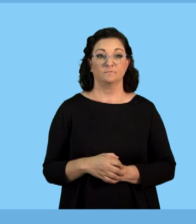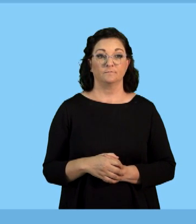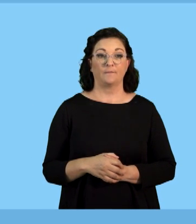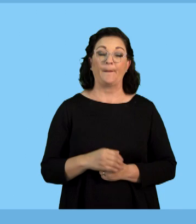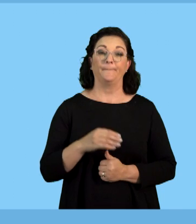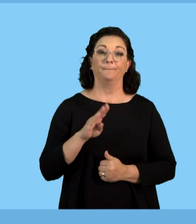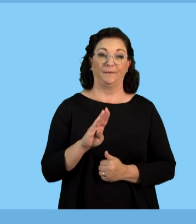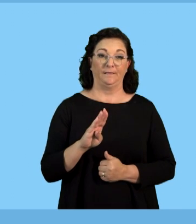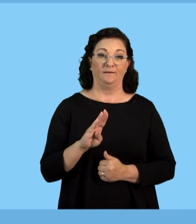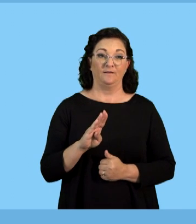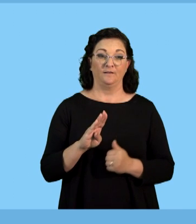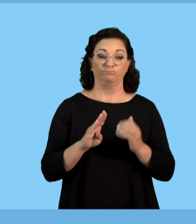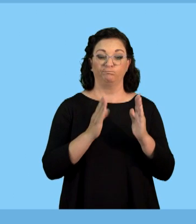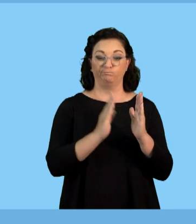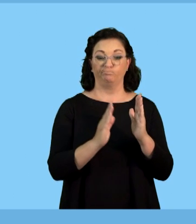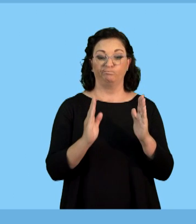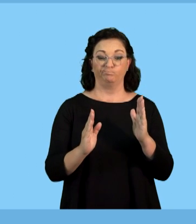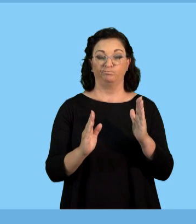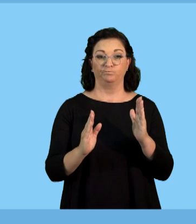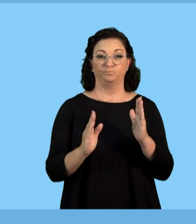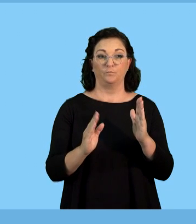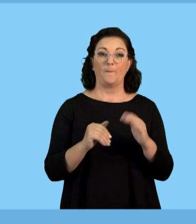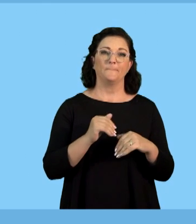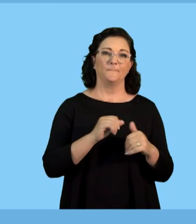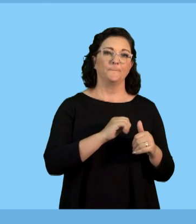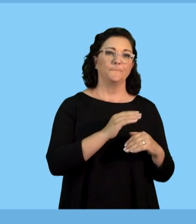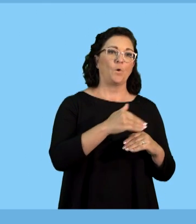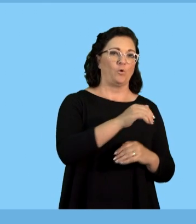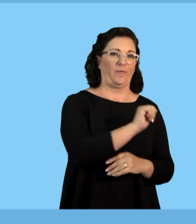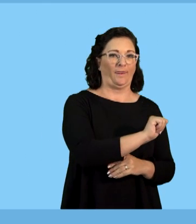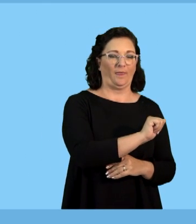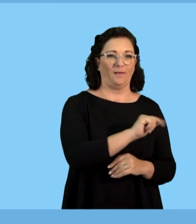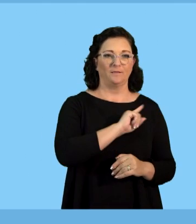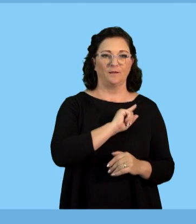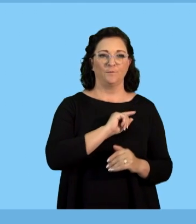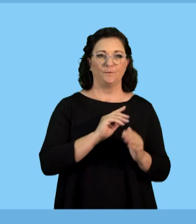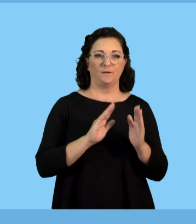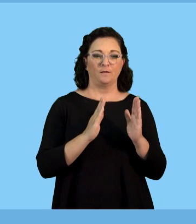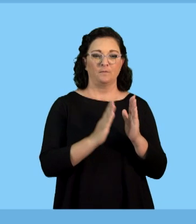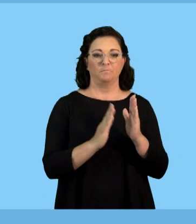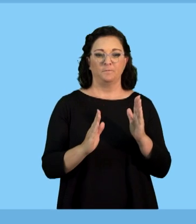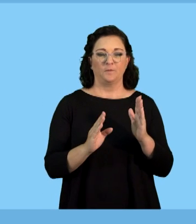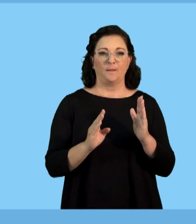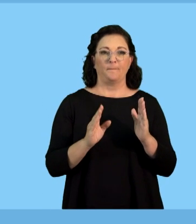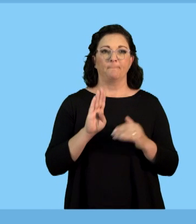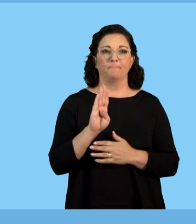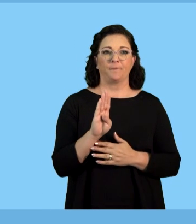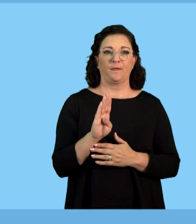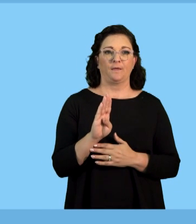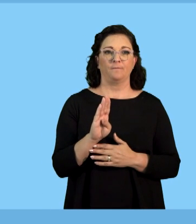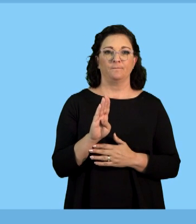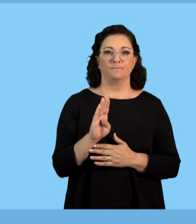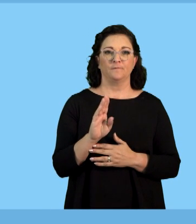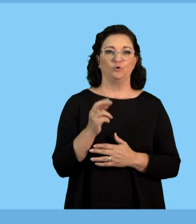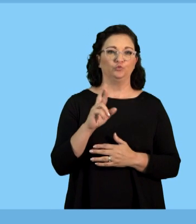And then obviously B has more resistors than A. So obviously B will have a much lower resistance as compared to